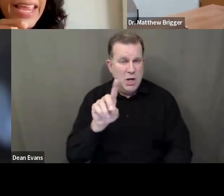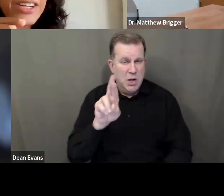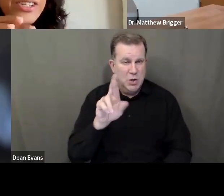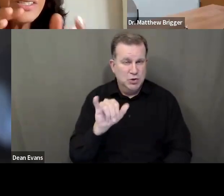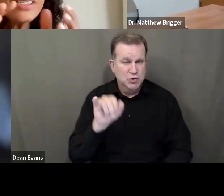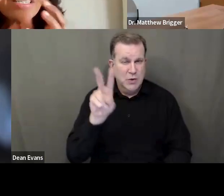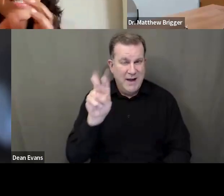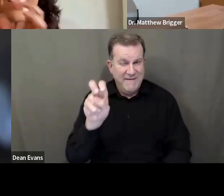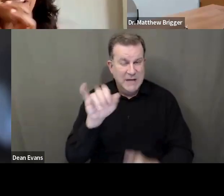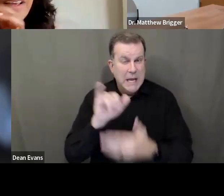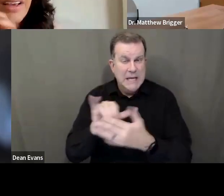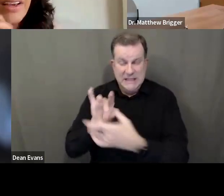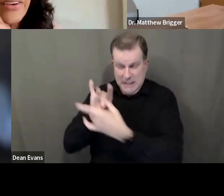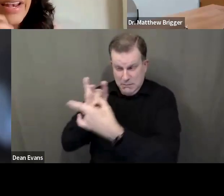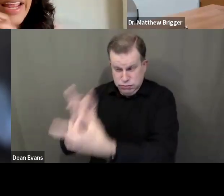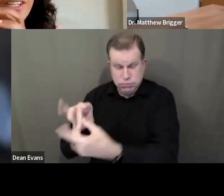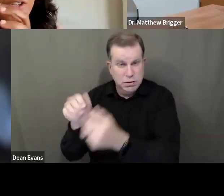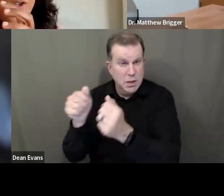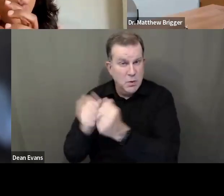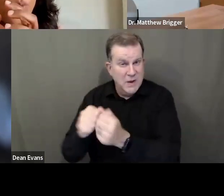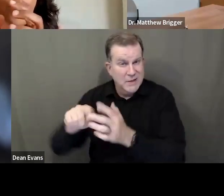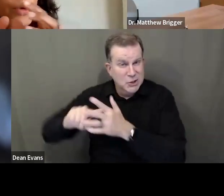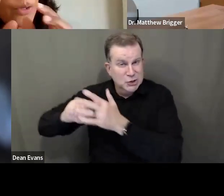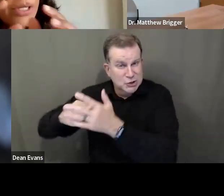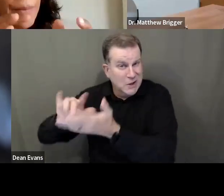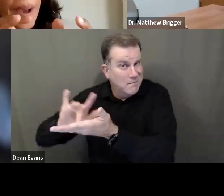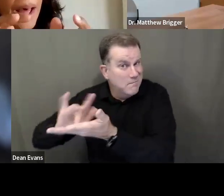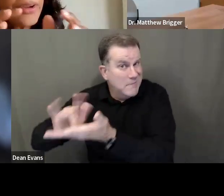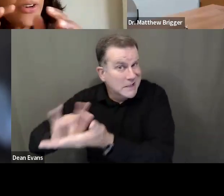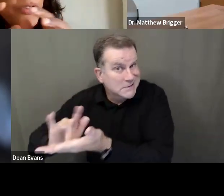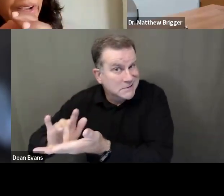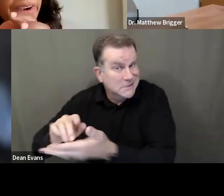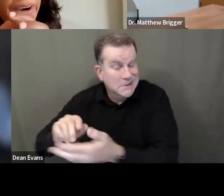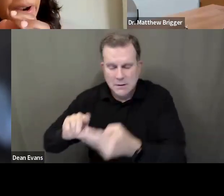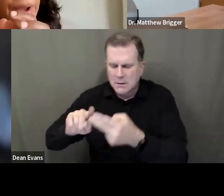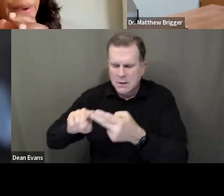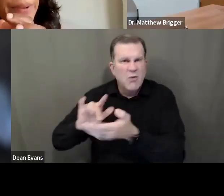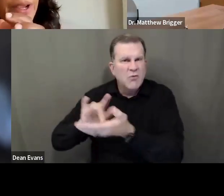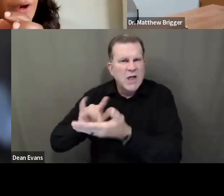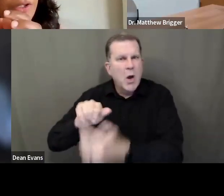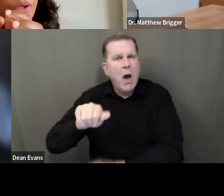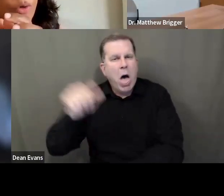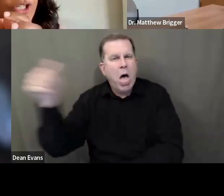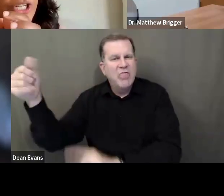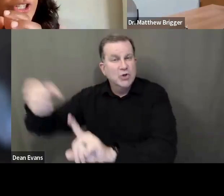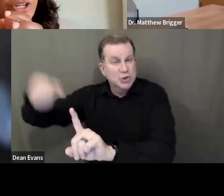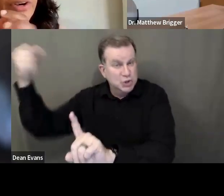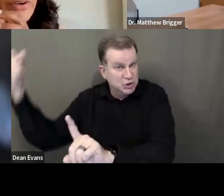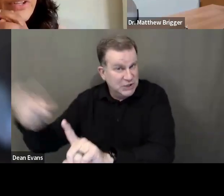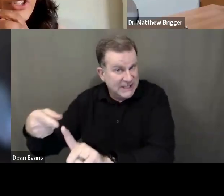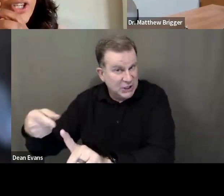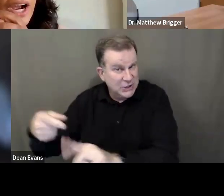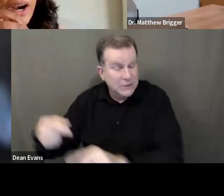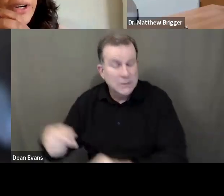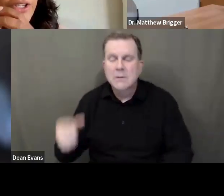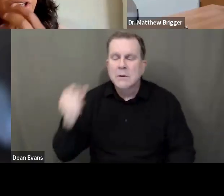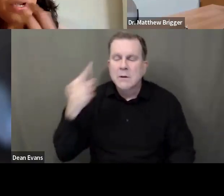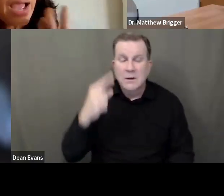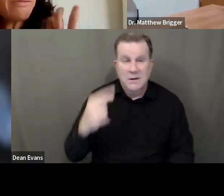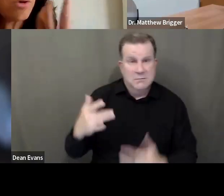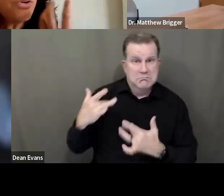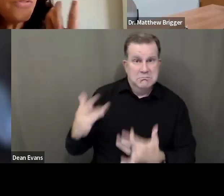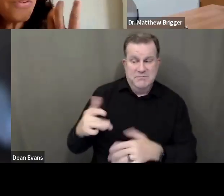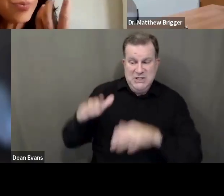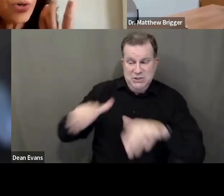of medications? Is it related to, some other trigger? Because usually children with